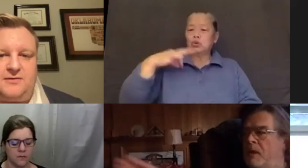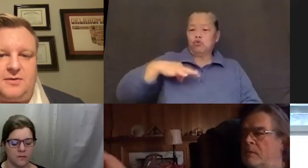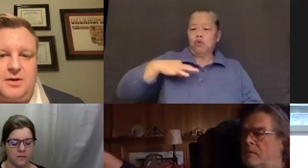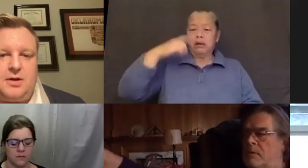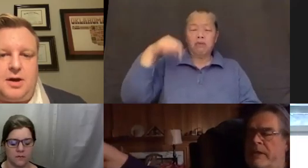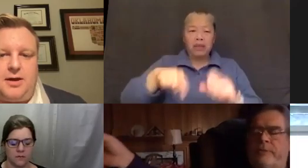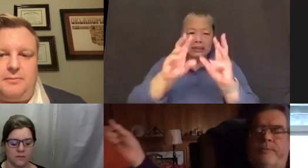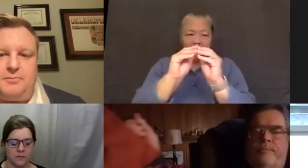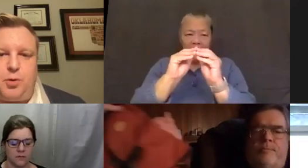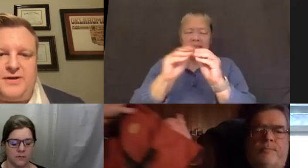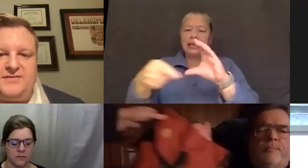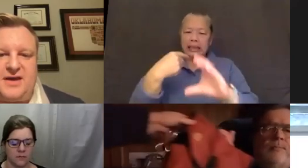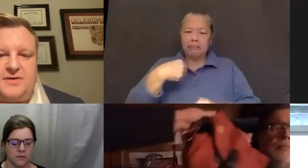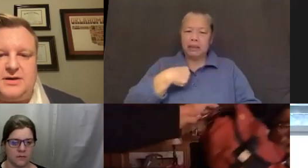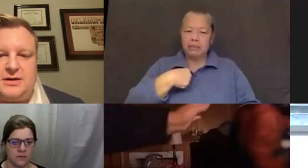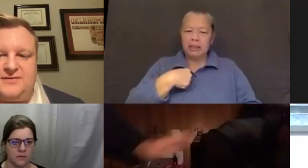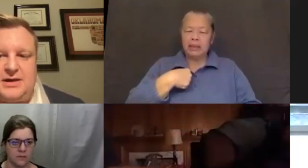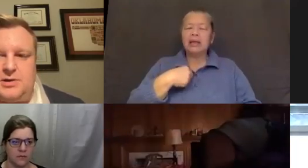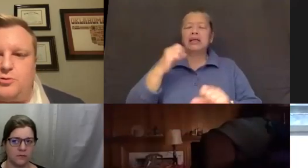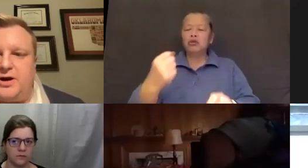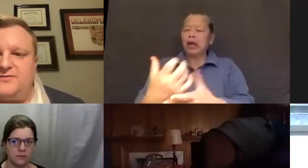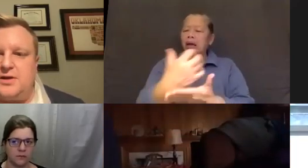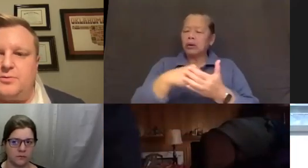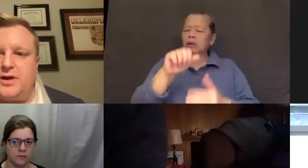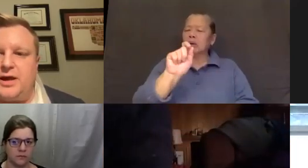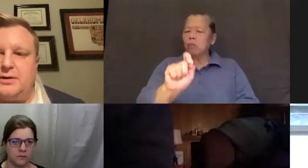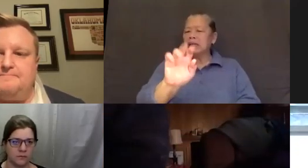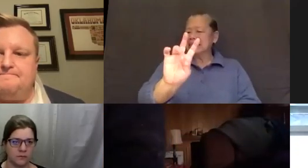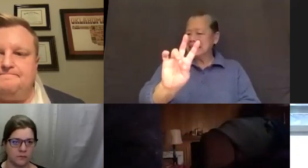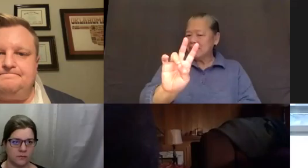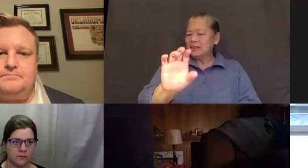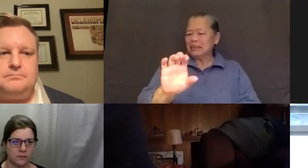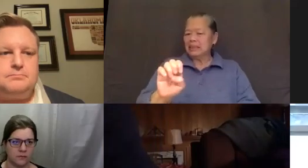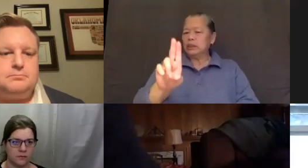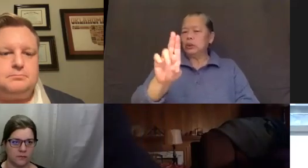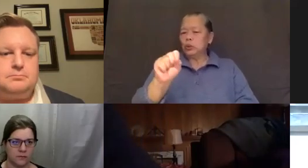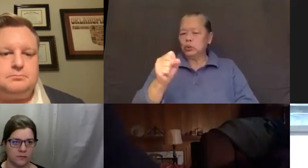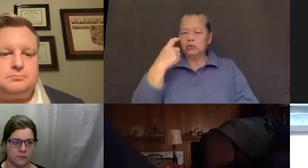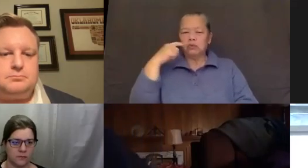event, it is 0.7 CEU credits that you can gain.